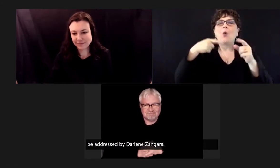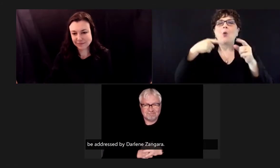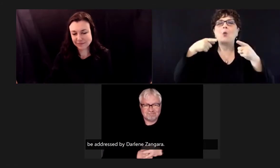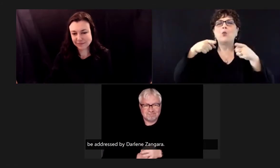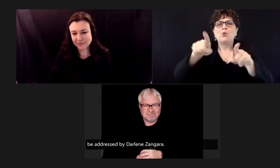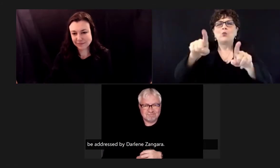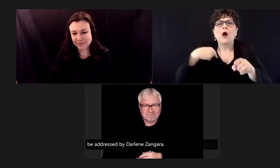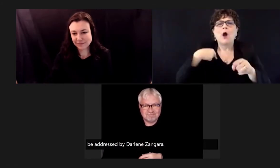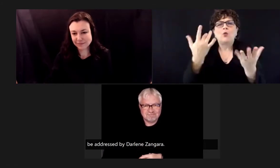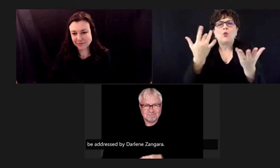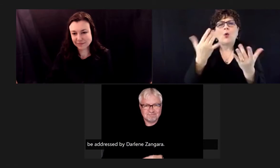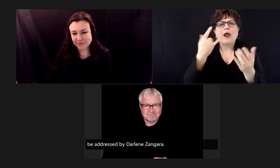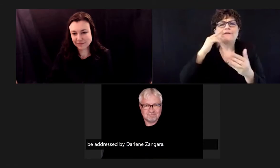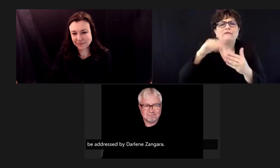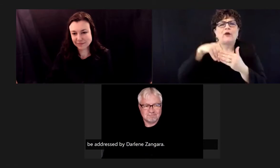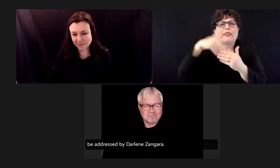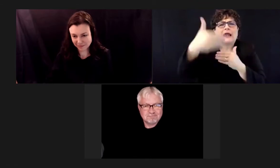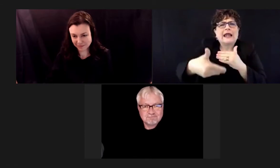Great.